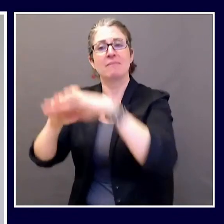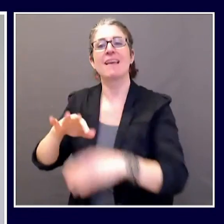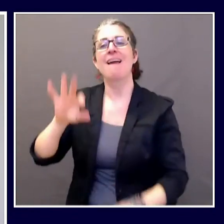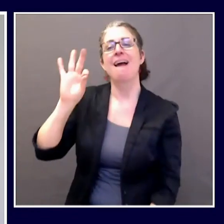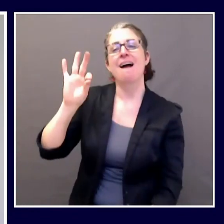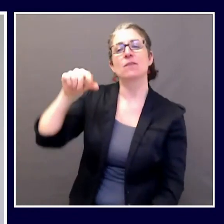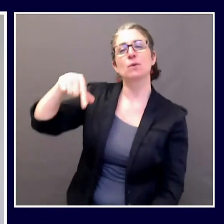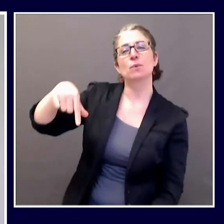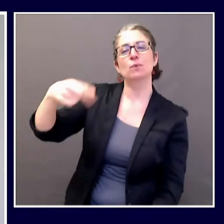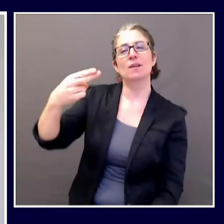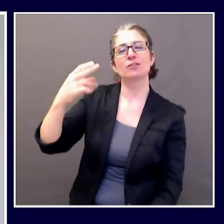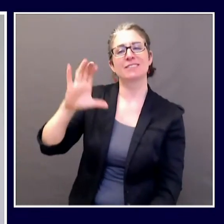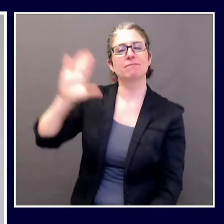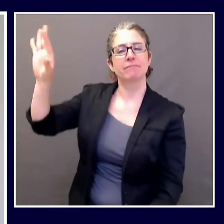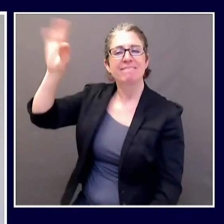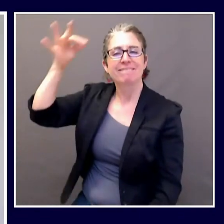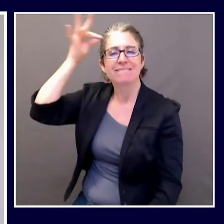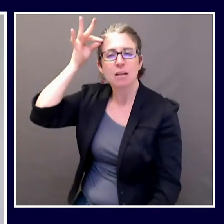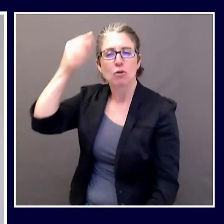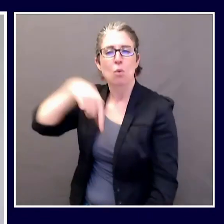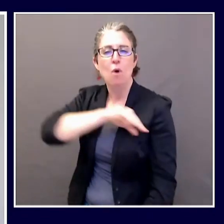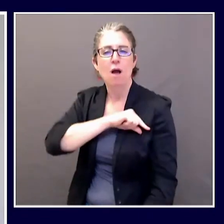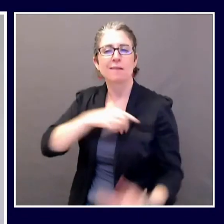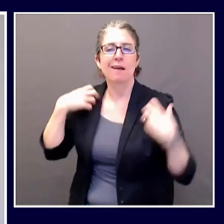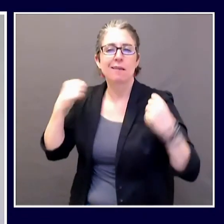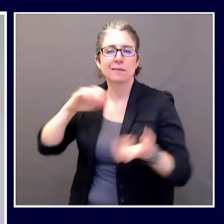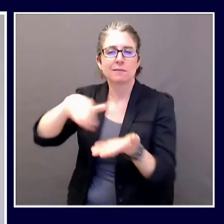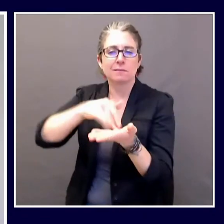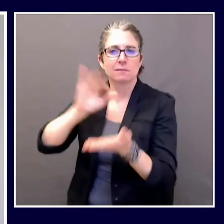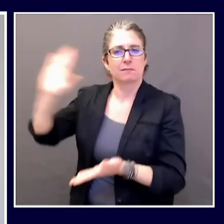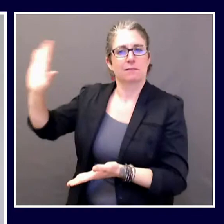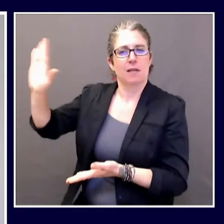be receiving a few days from now. But